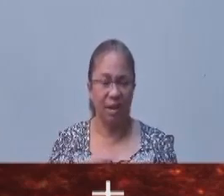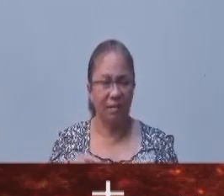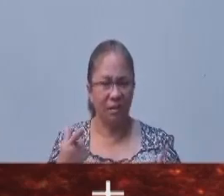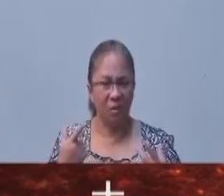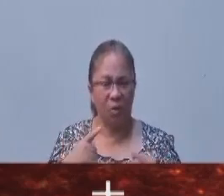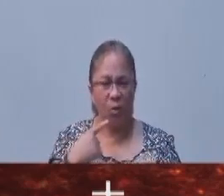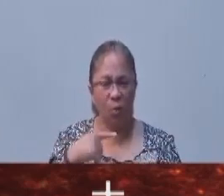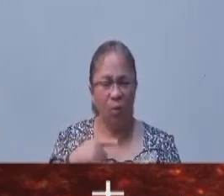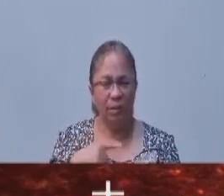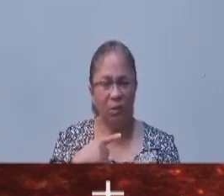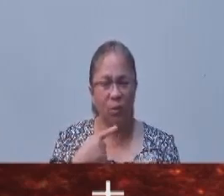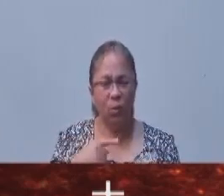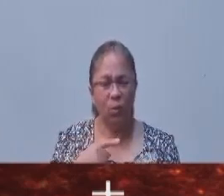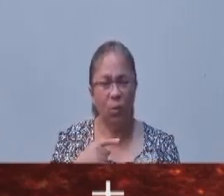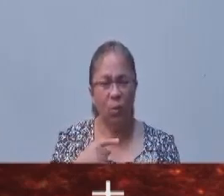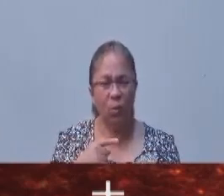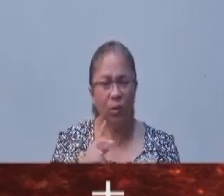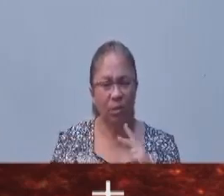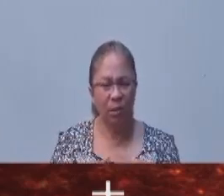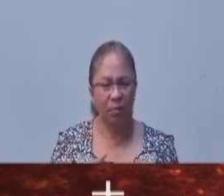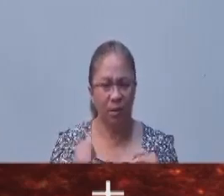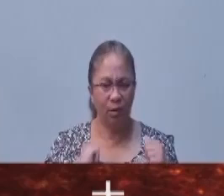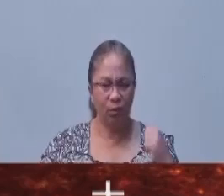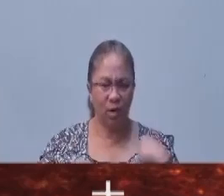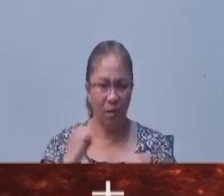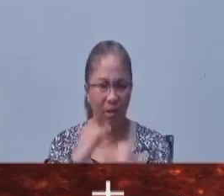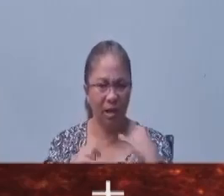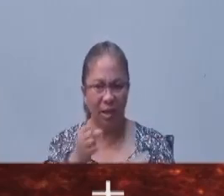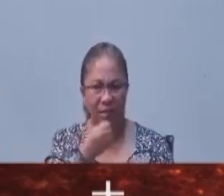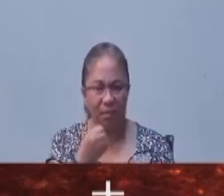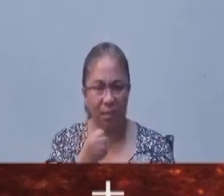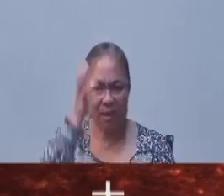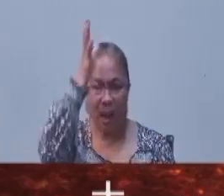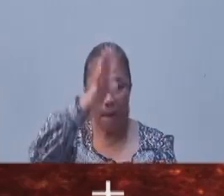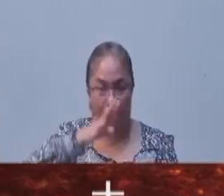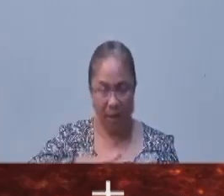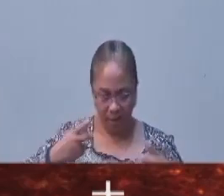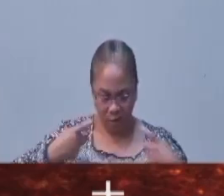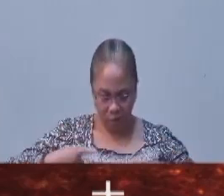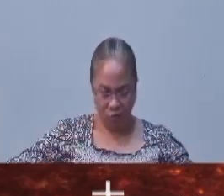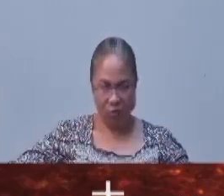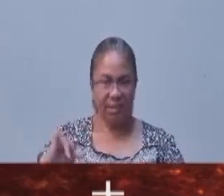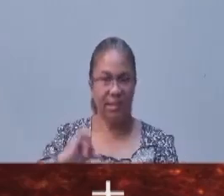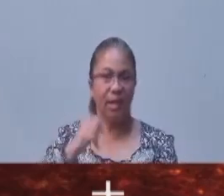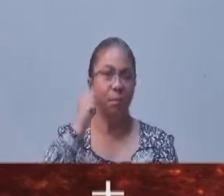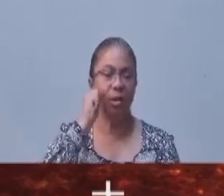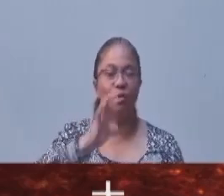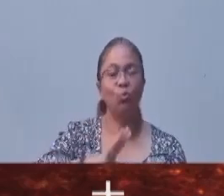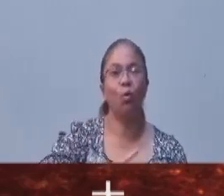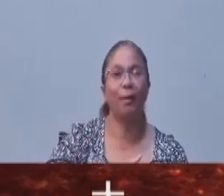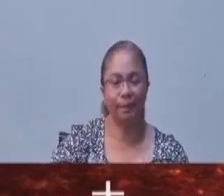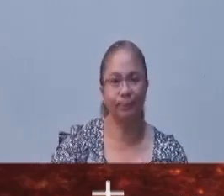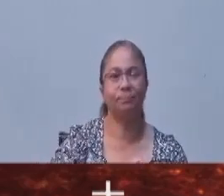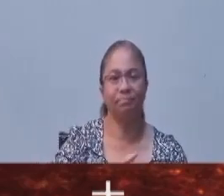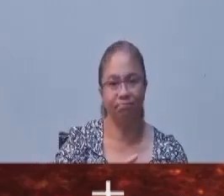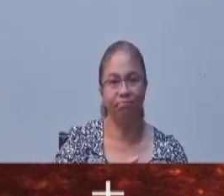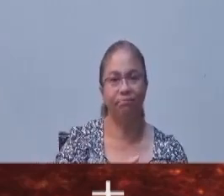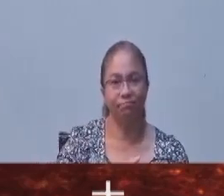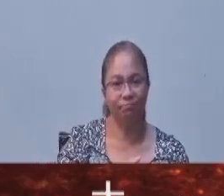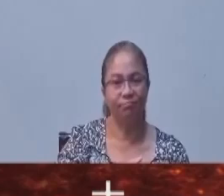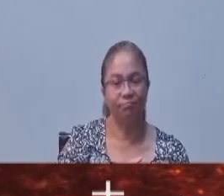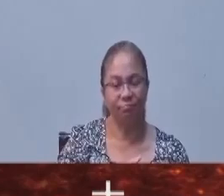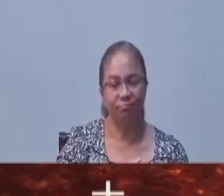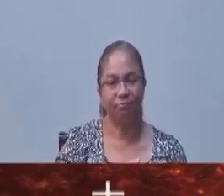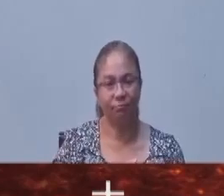and people who are in that way of living in life. And look at the